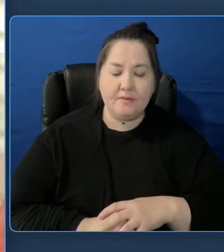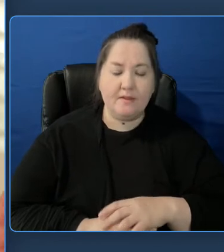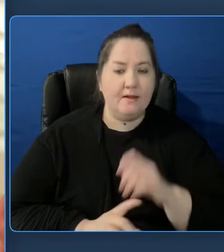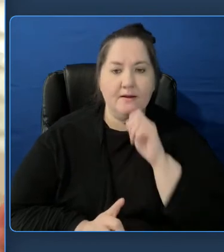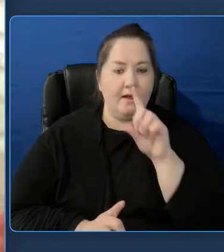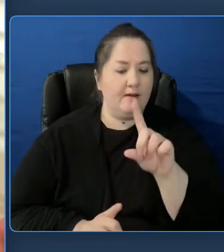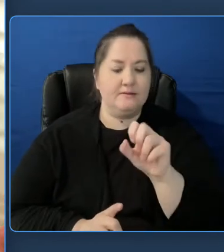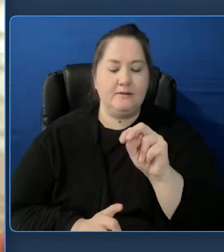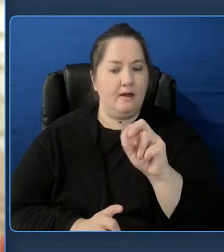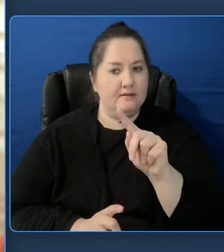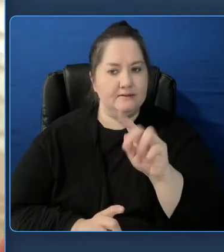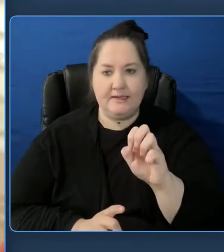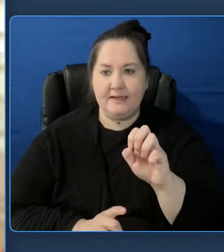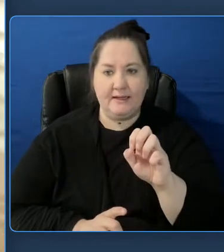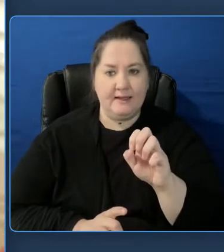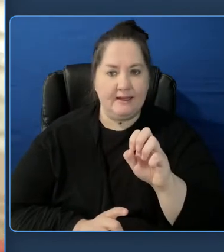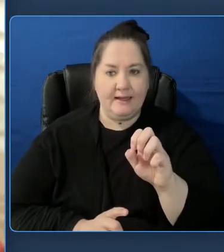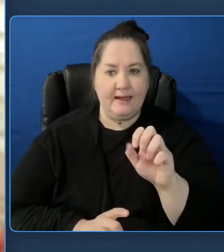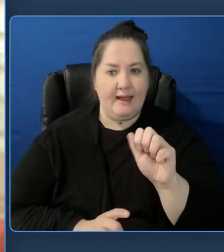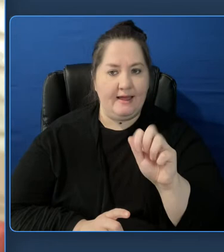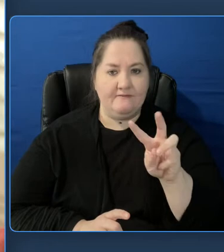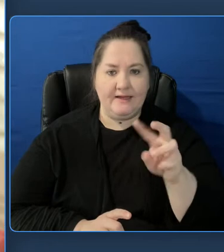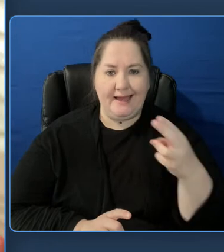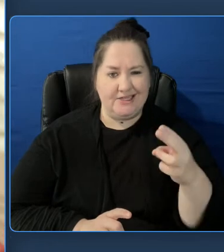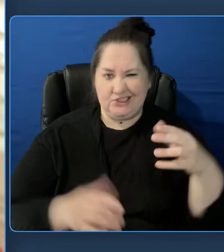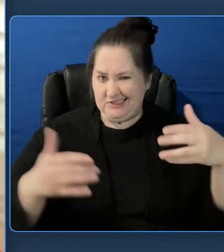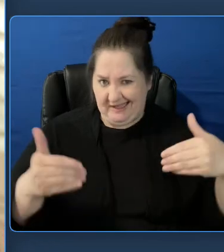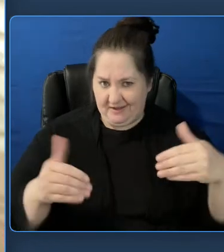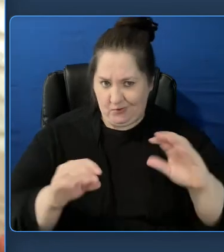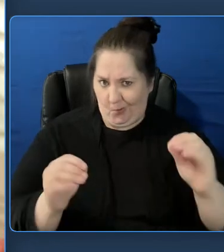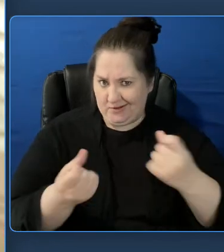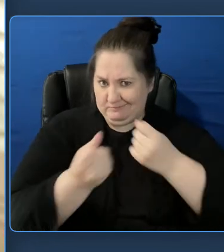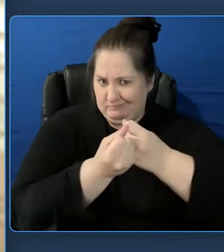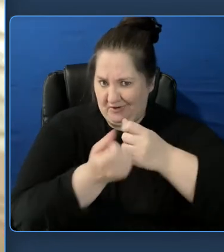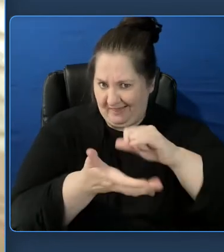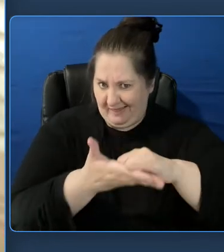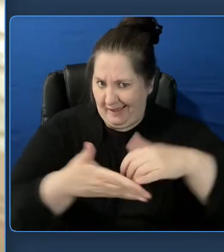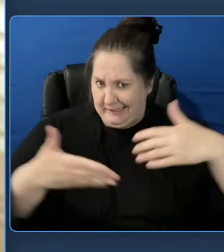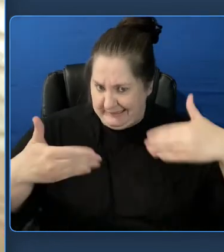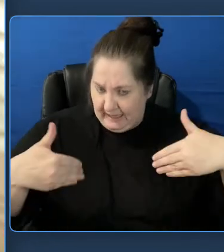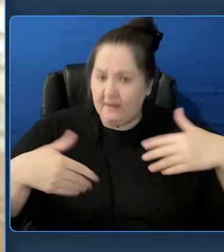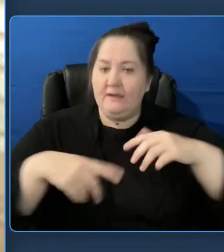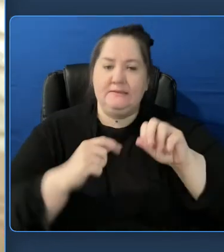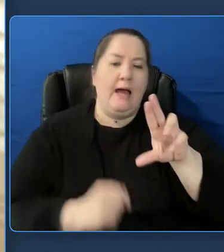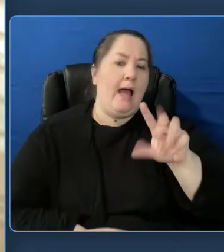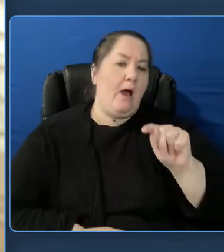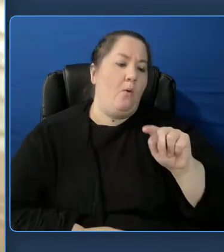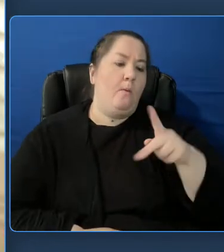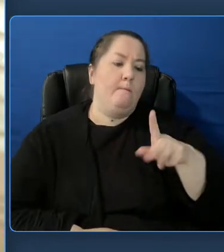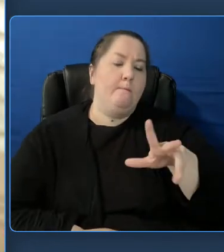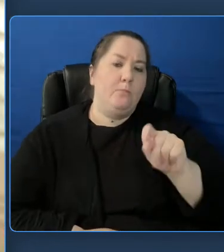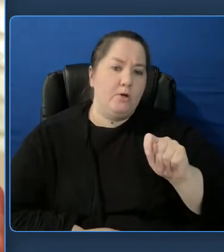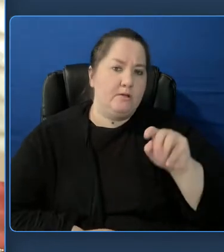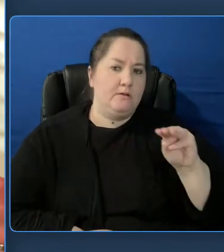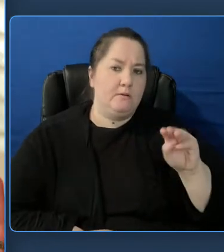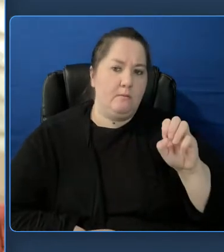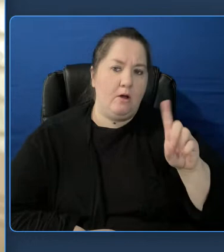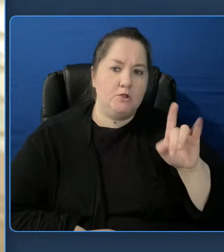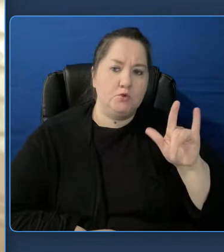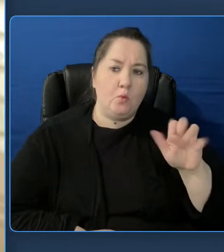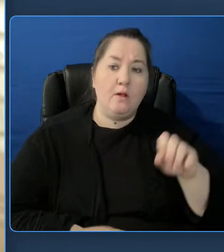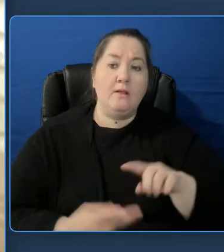not the Dante AVH yet. I don't think anybody's supporting that currently as an output module.